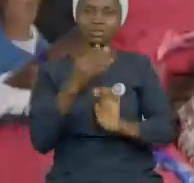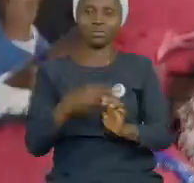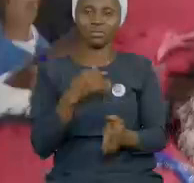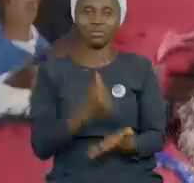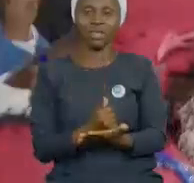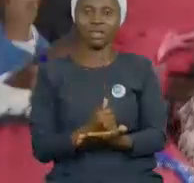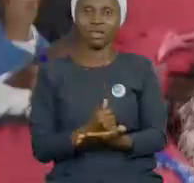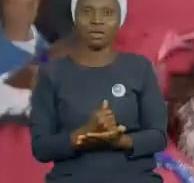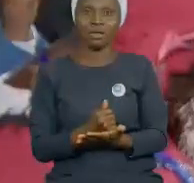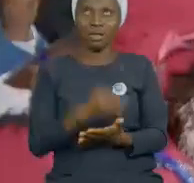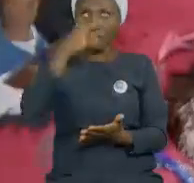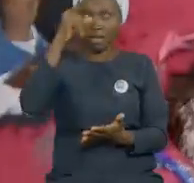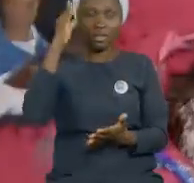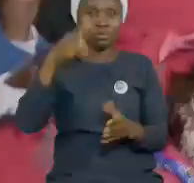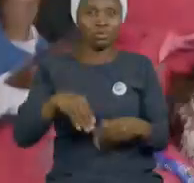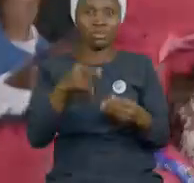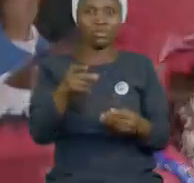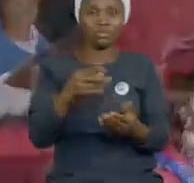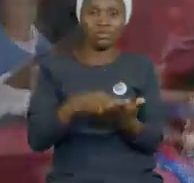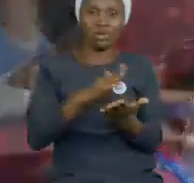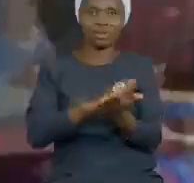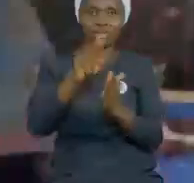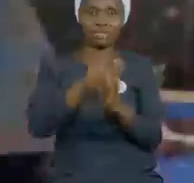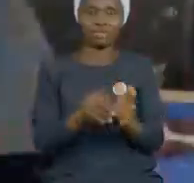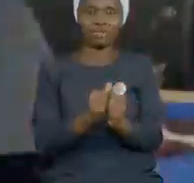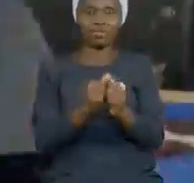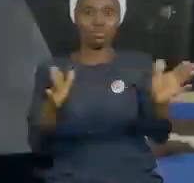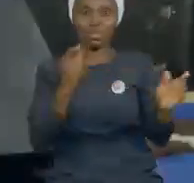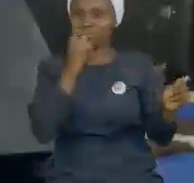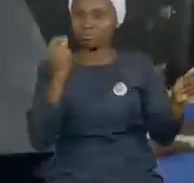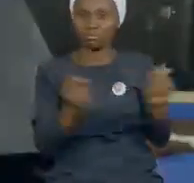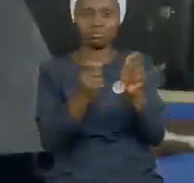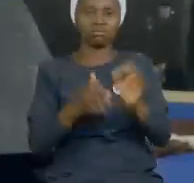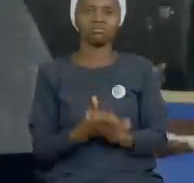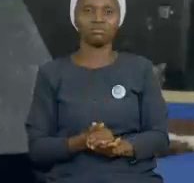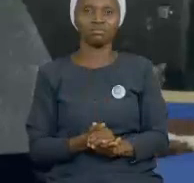He'll give you righteousness without retaliation.